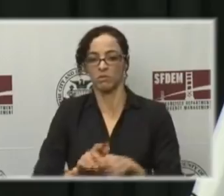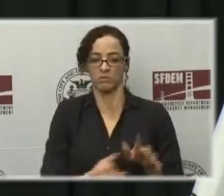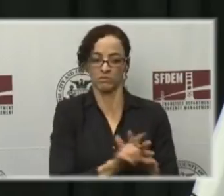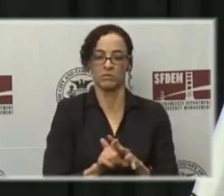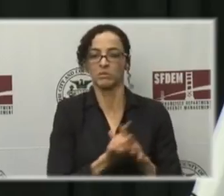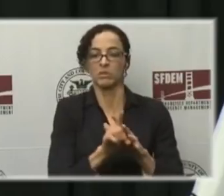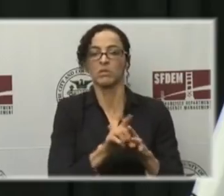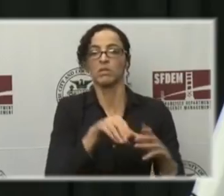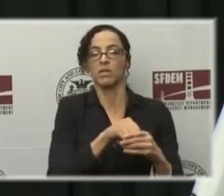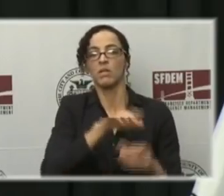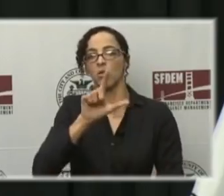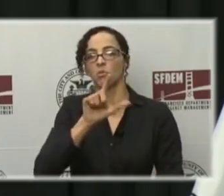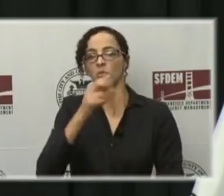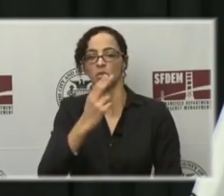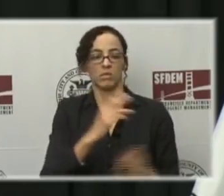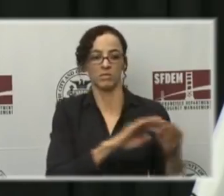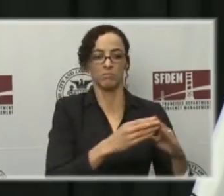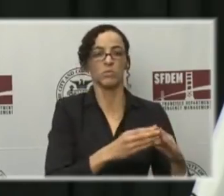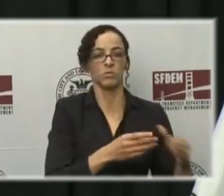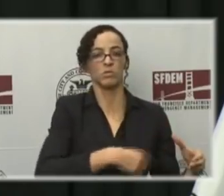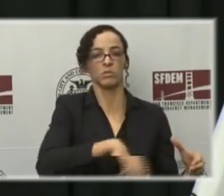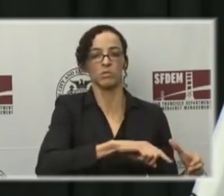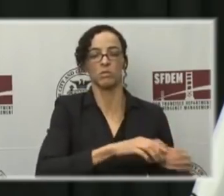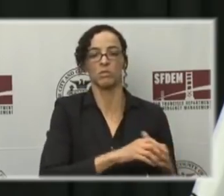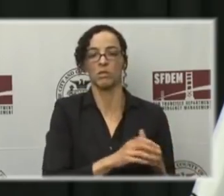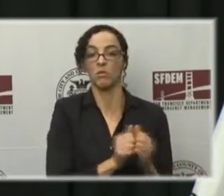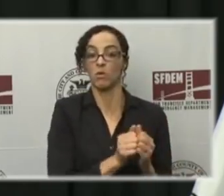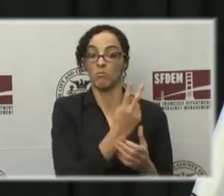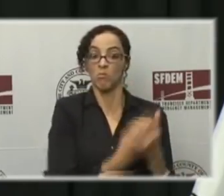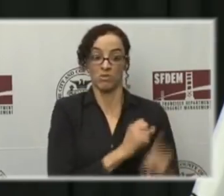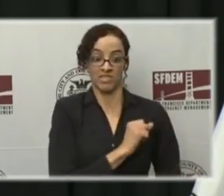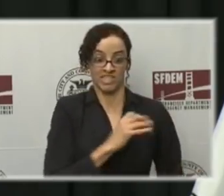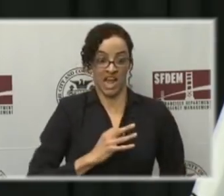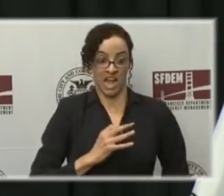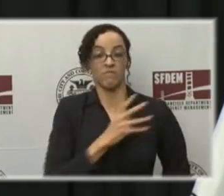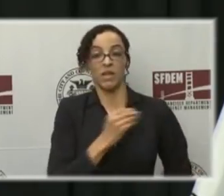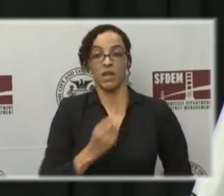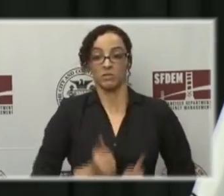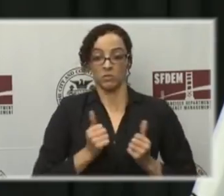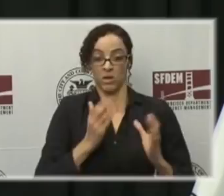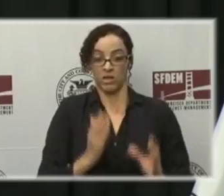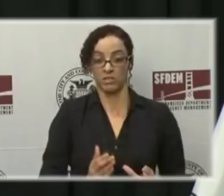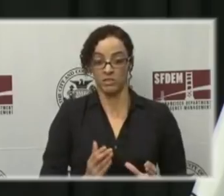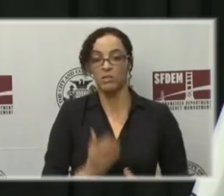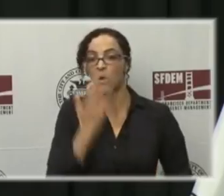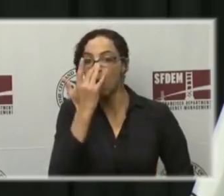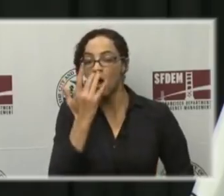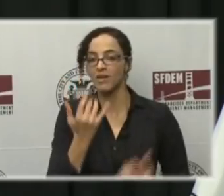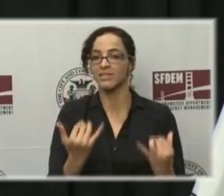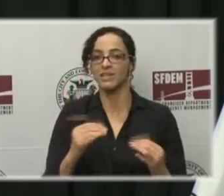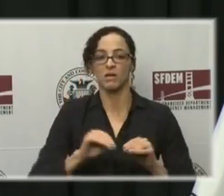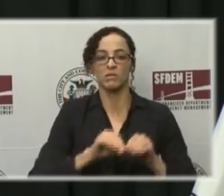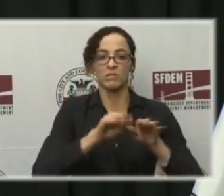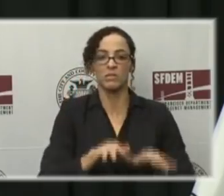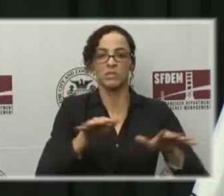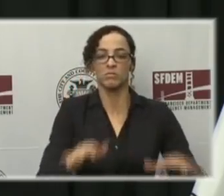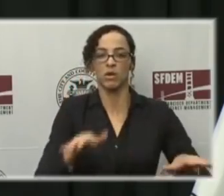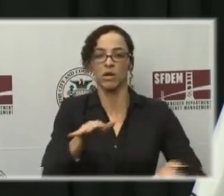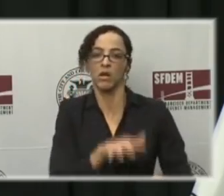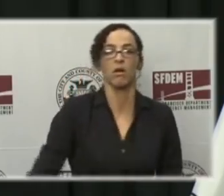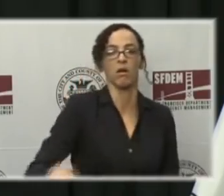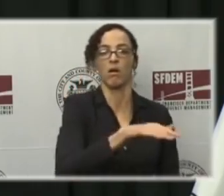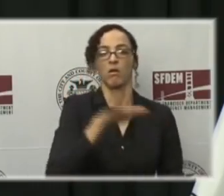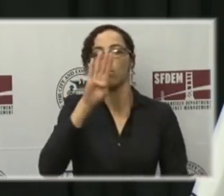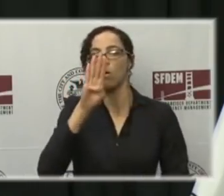Honda community among both staff and residents because it is now spreading throughout the